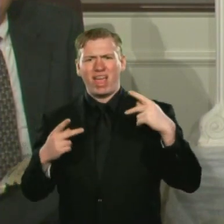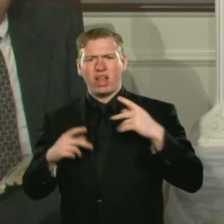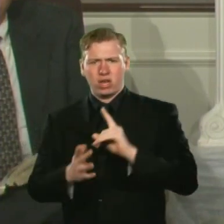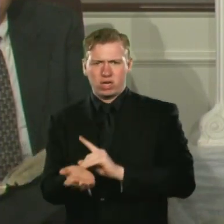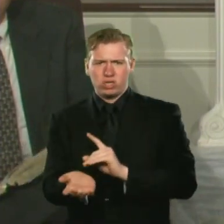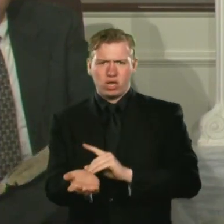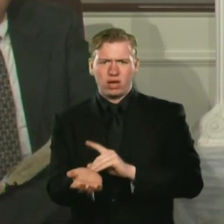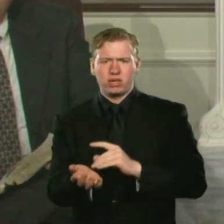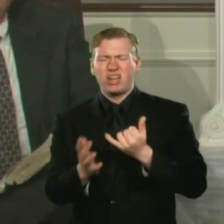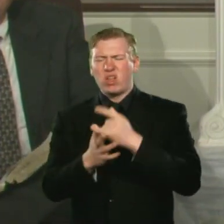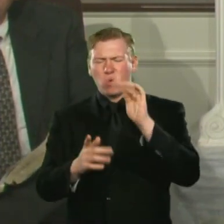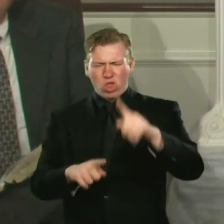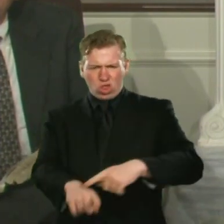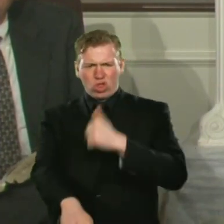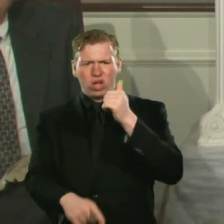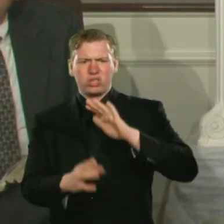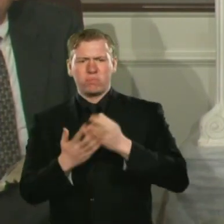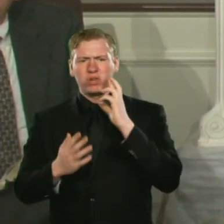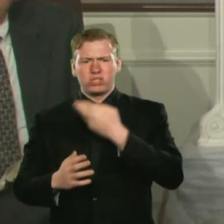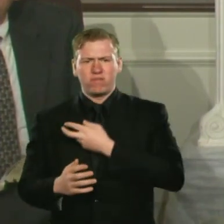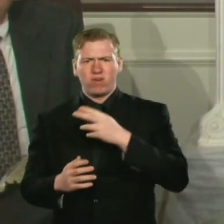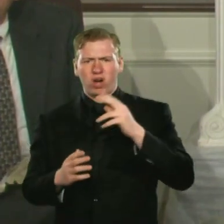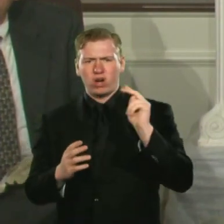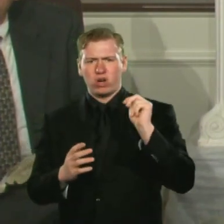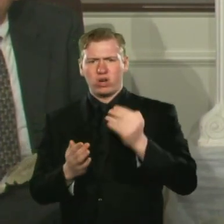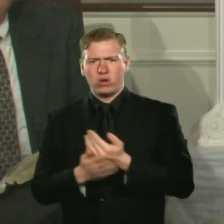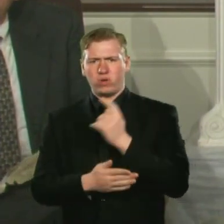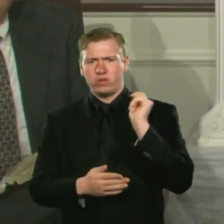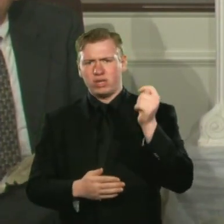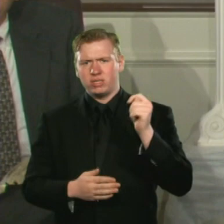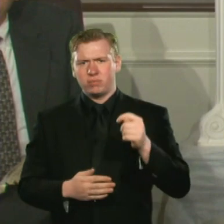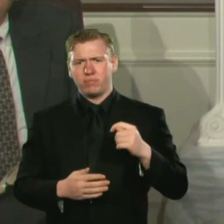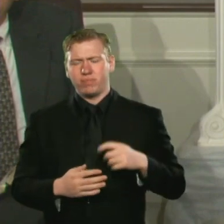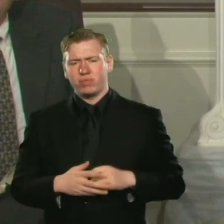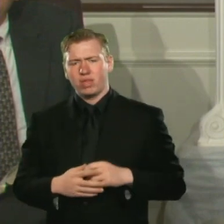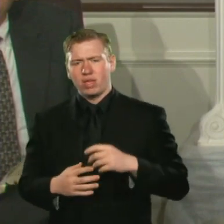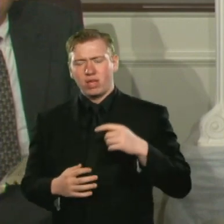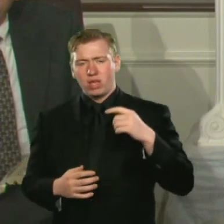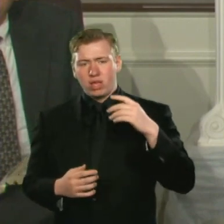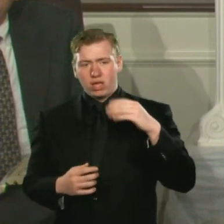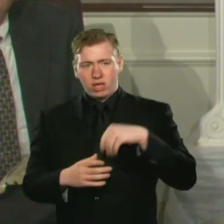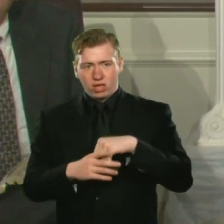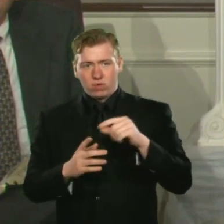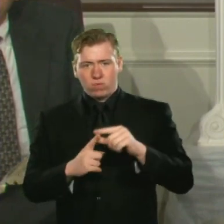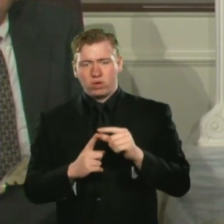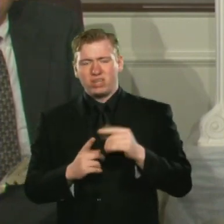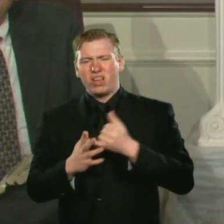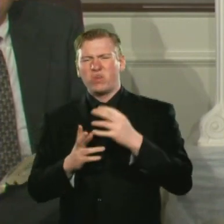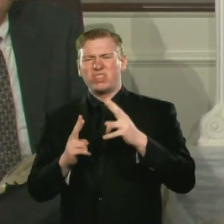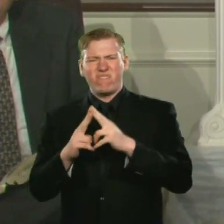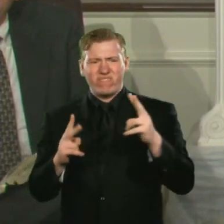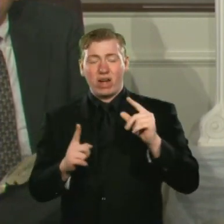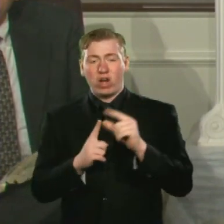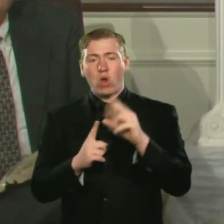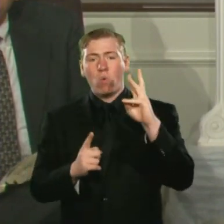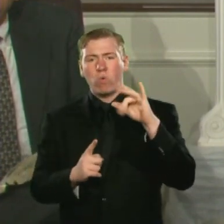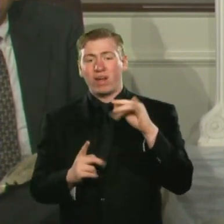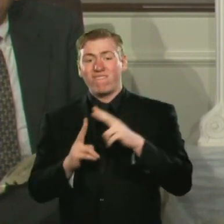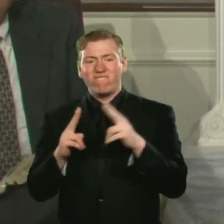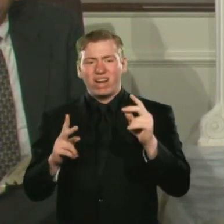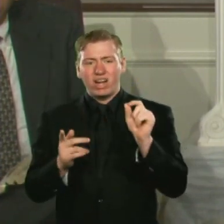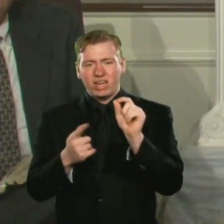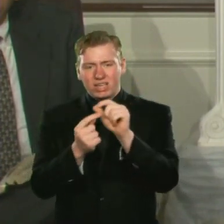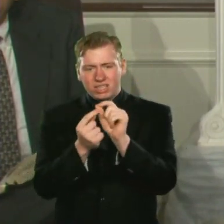the longest books of our New Testament, Luke and the book of Acts, one of the longest in words. It was very wordy, very